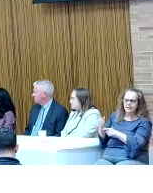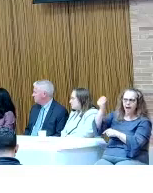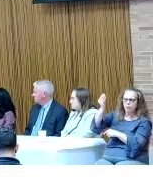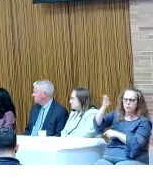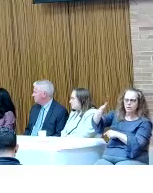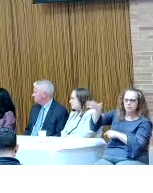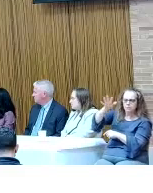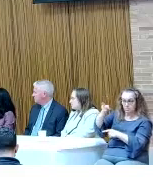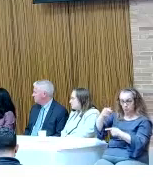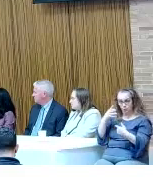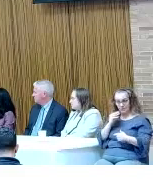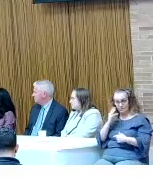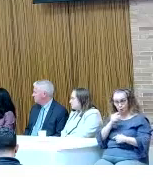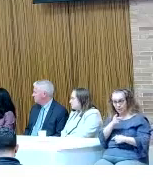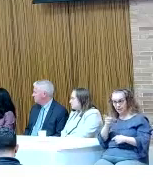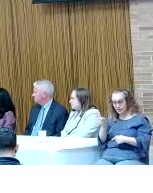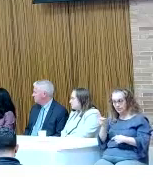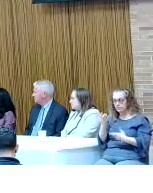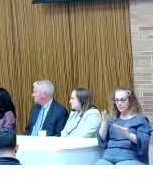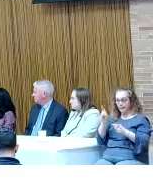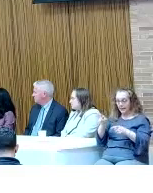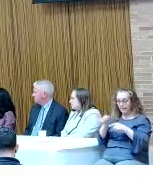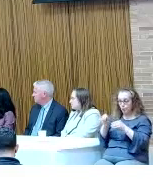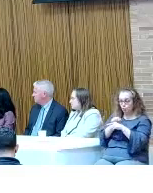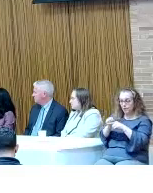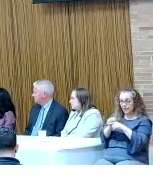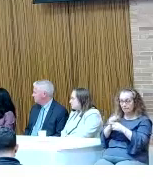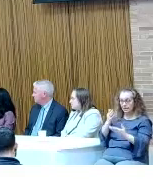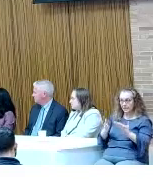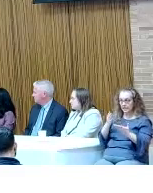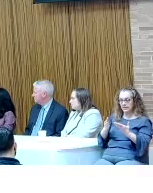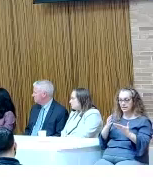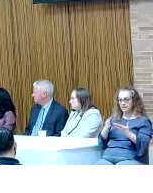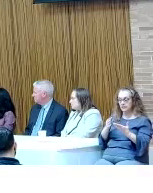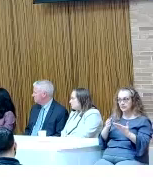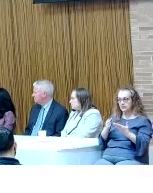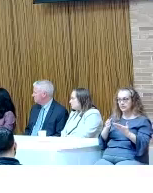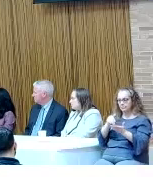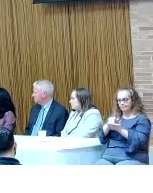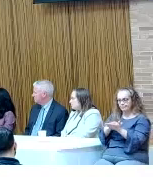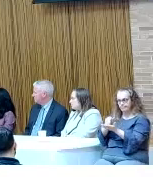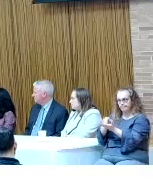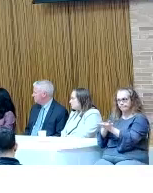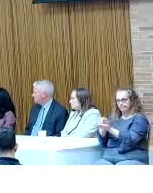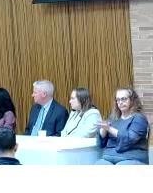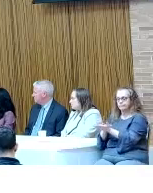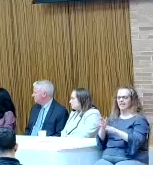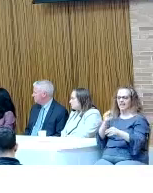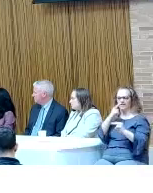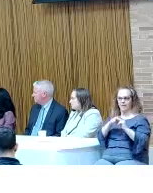against anything do you need more training reporting this is the fun